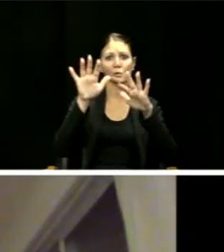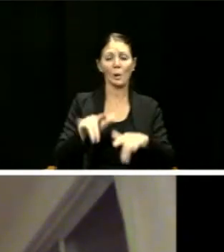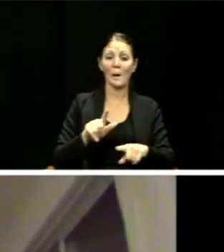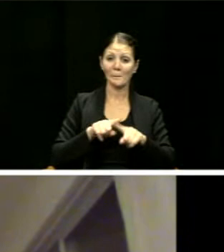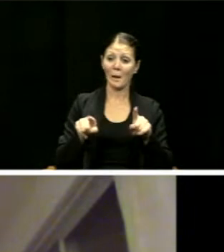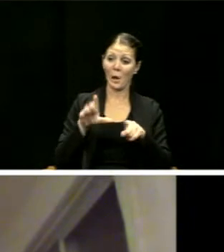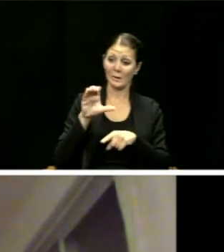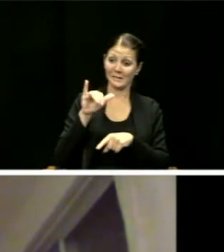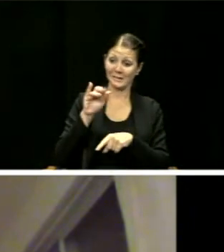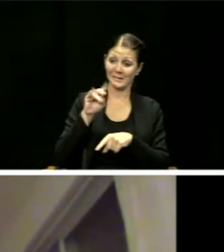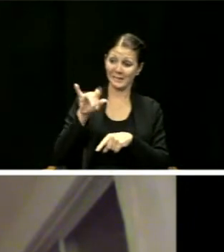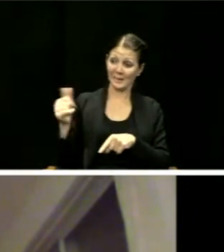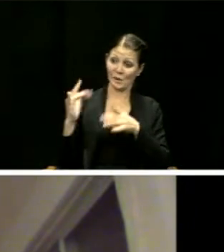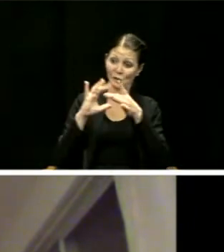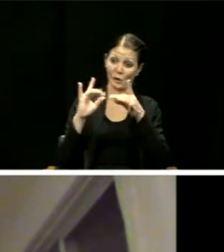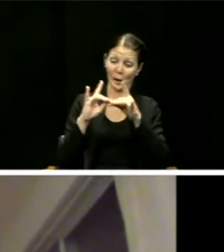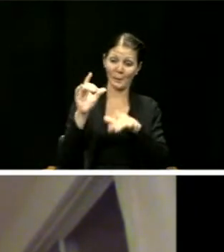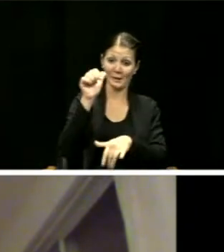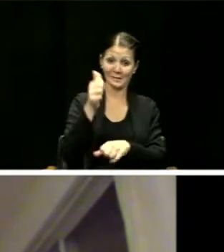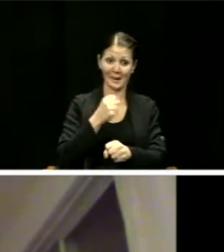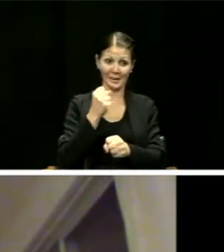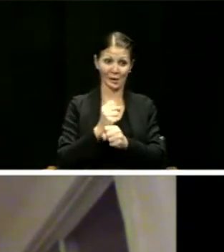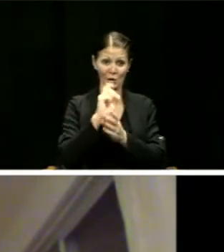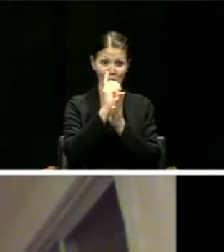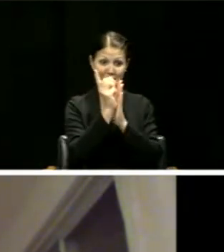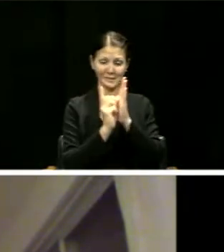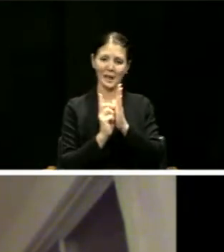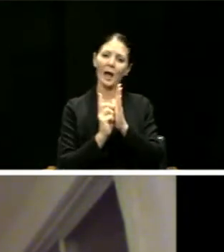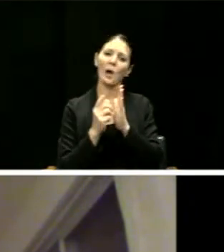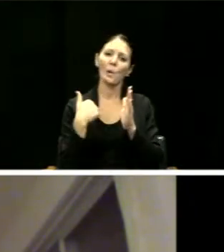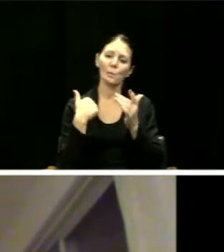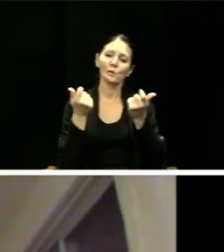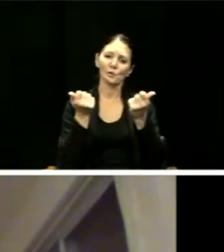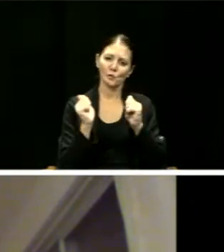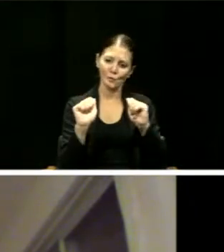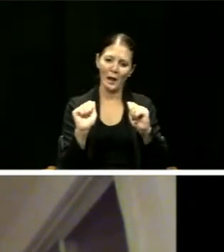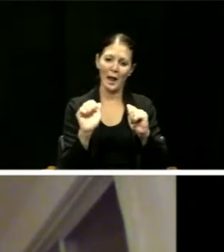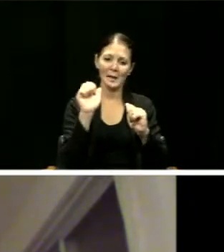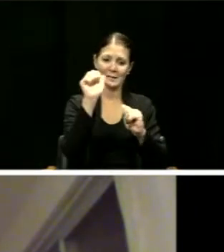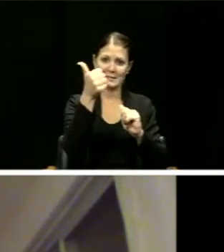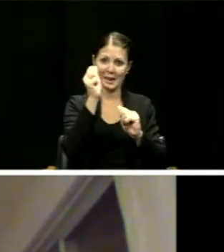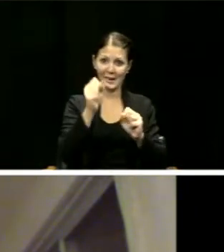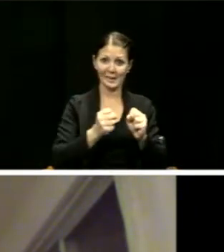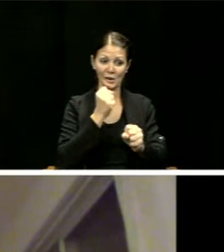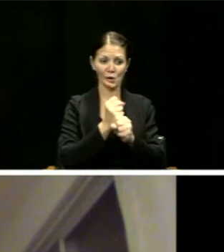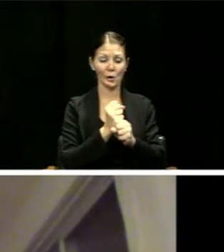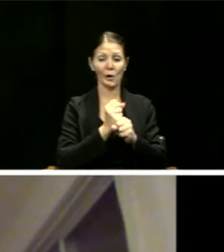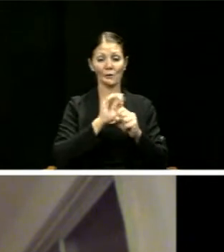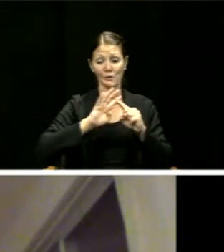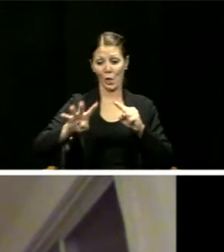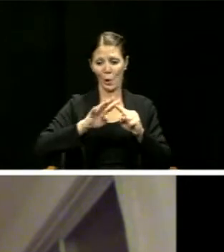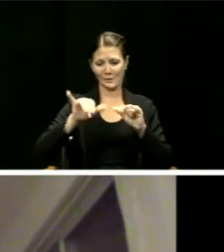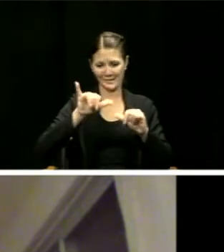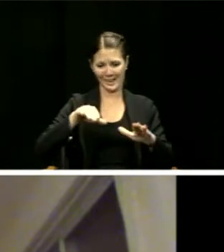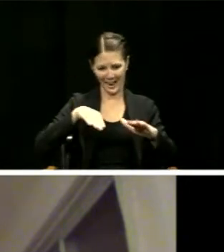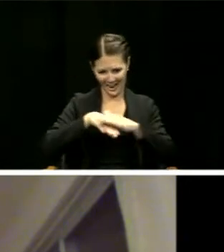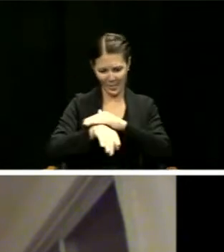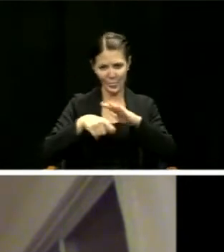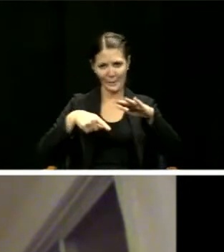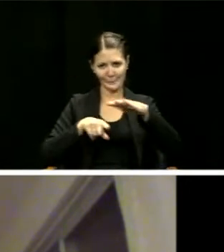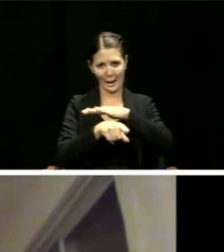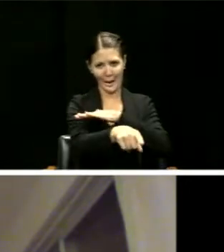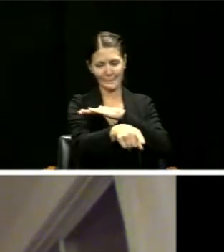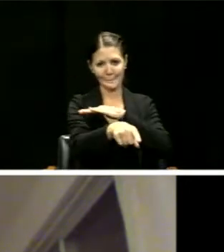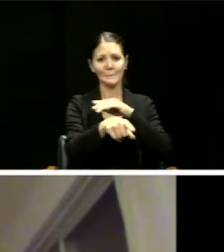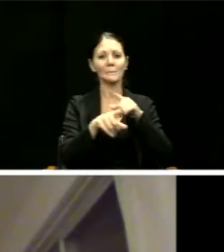Cindy's talking about designing to the 10-year, typically we're trying to have the 10-year flow stay within the pipe. It actually winds